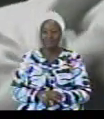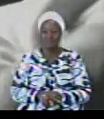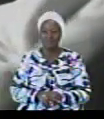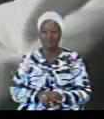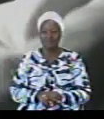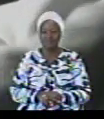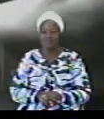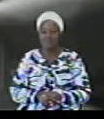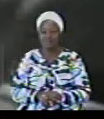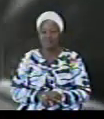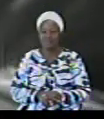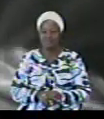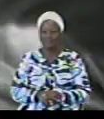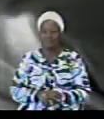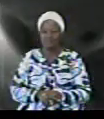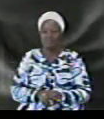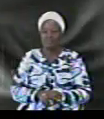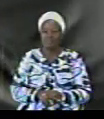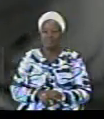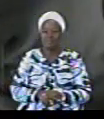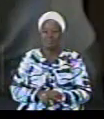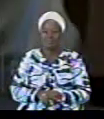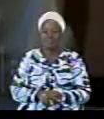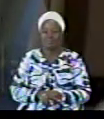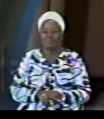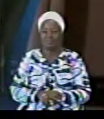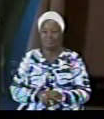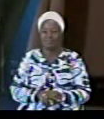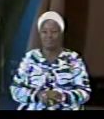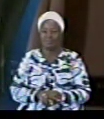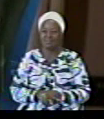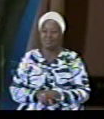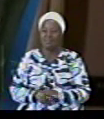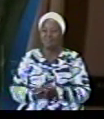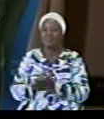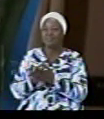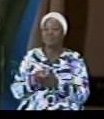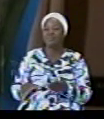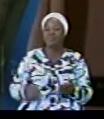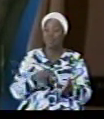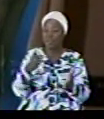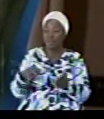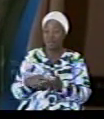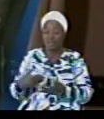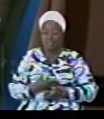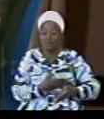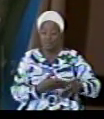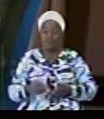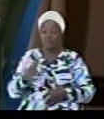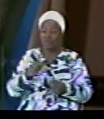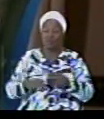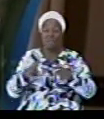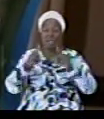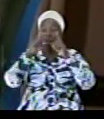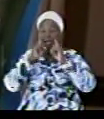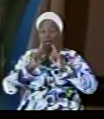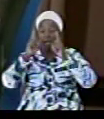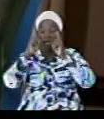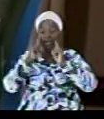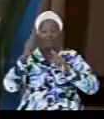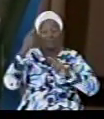My name is Bukola Moses. This my baby you are looking at. Used to cry and struggling for hours. He has